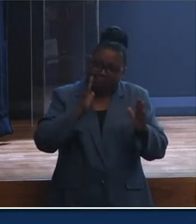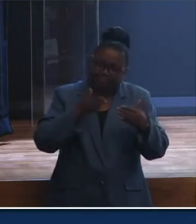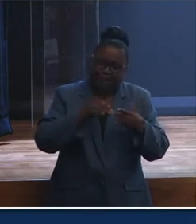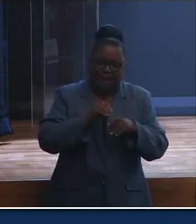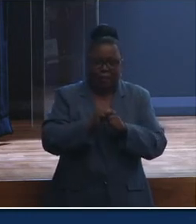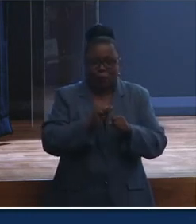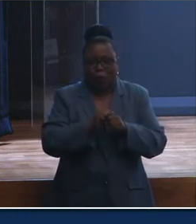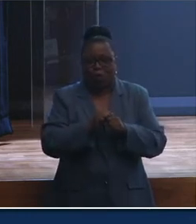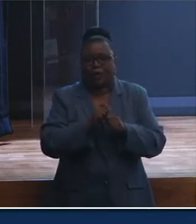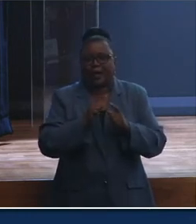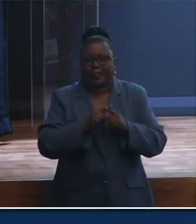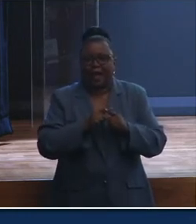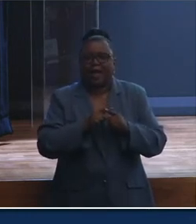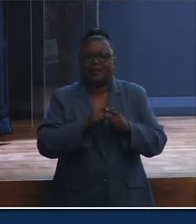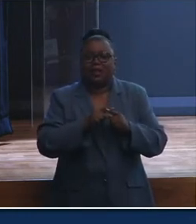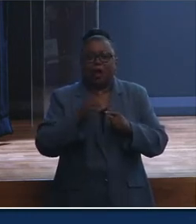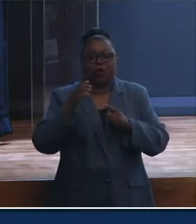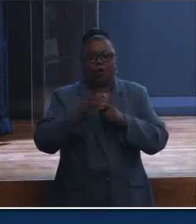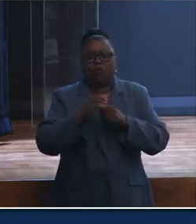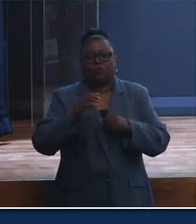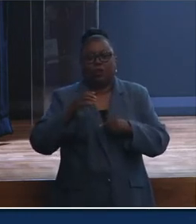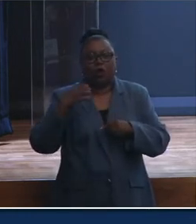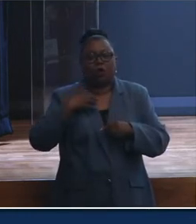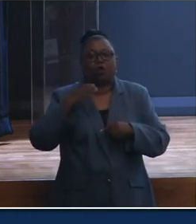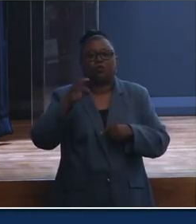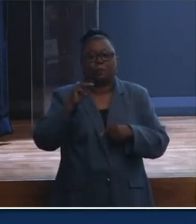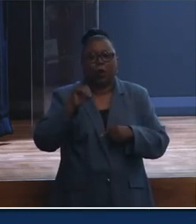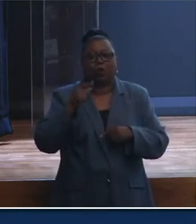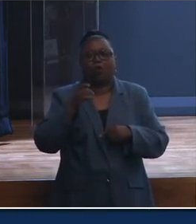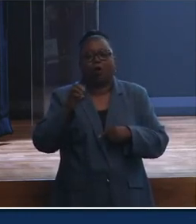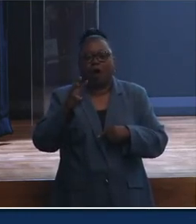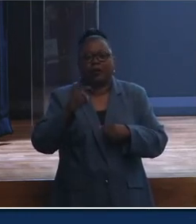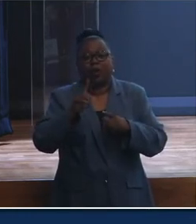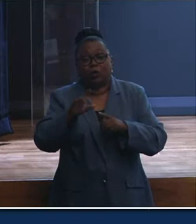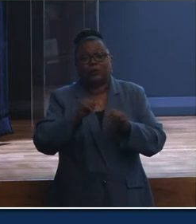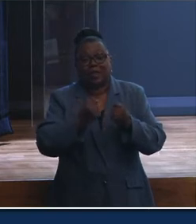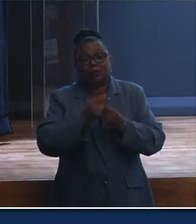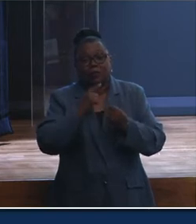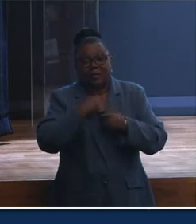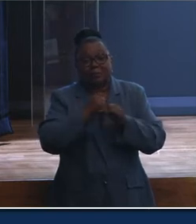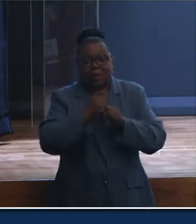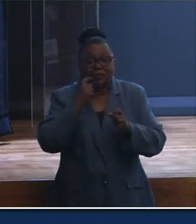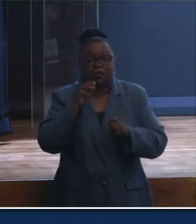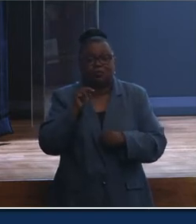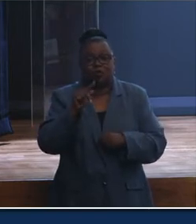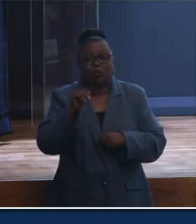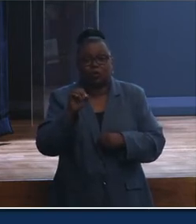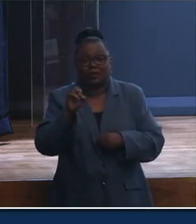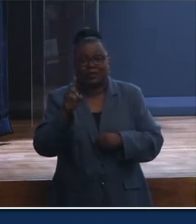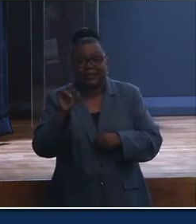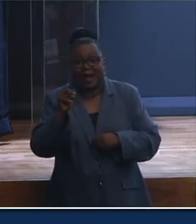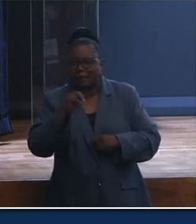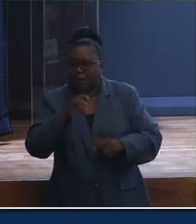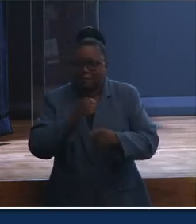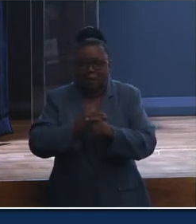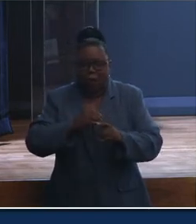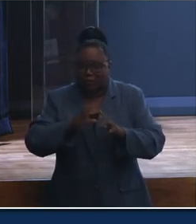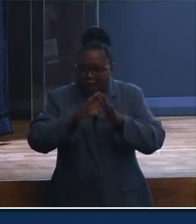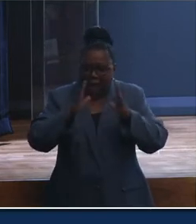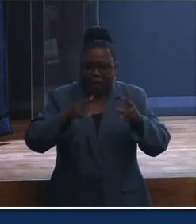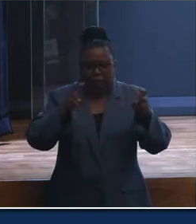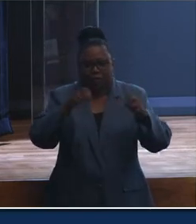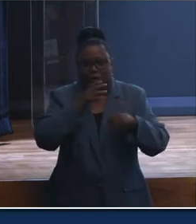and work that Coach McGraw and her team did to really make Notre Dame a powerhouse of